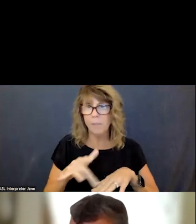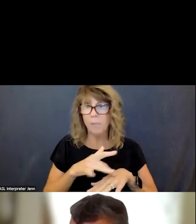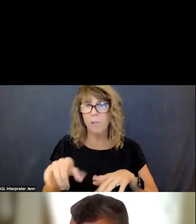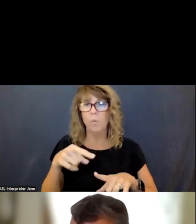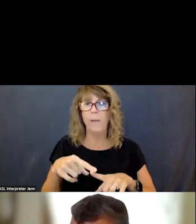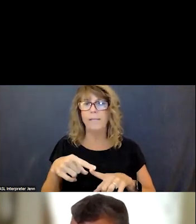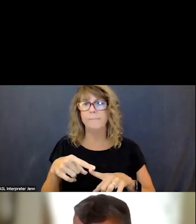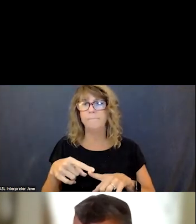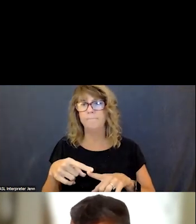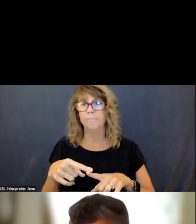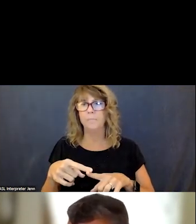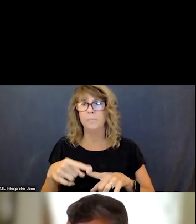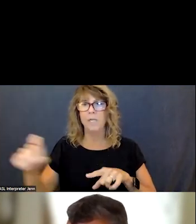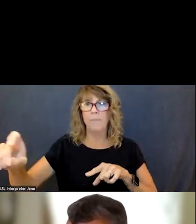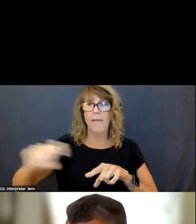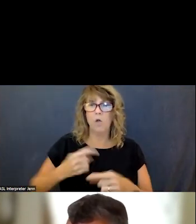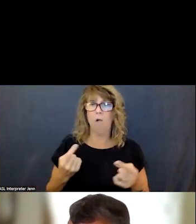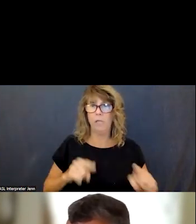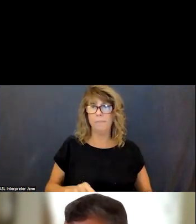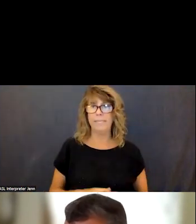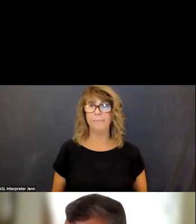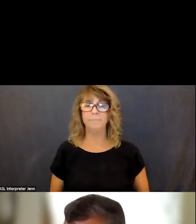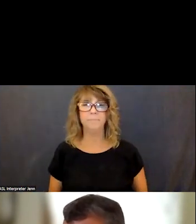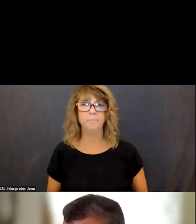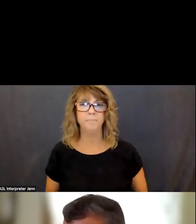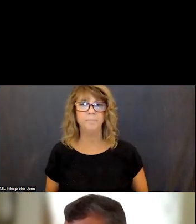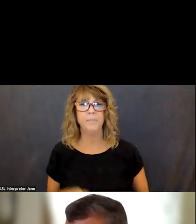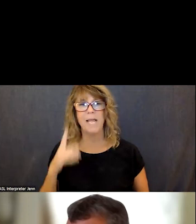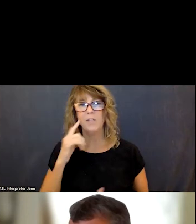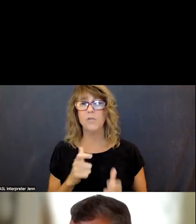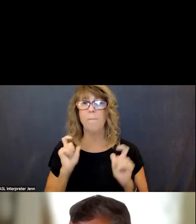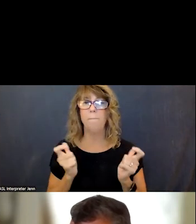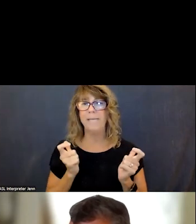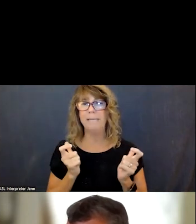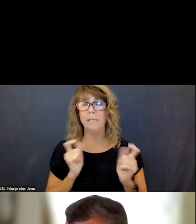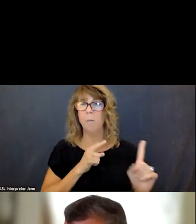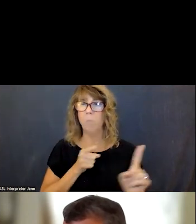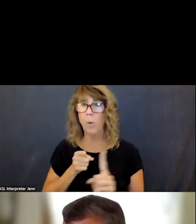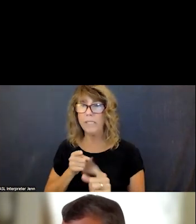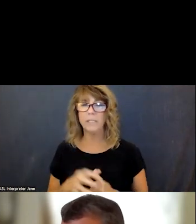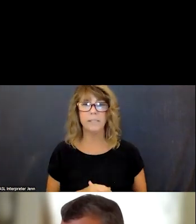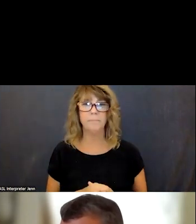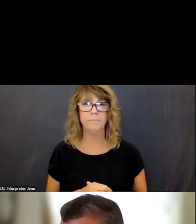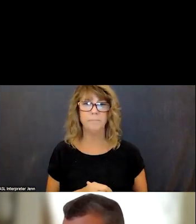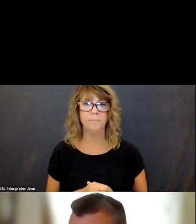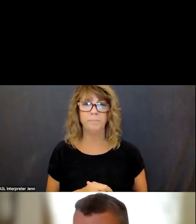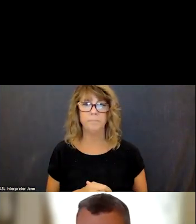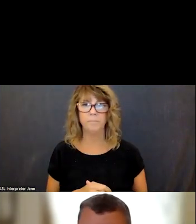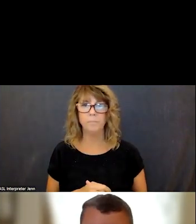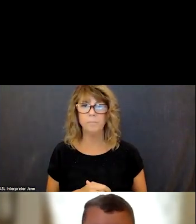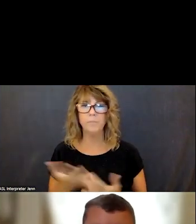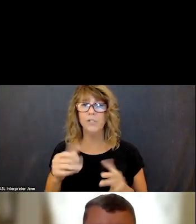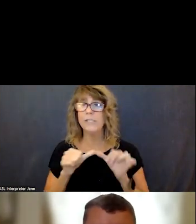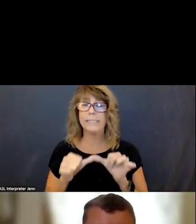when the call comes in. So I think those are our big high points, and just